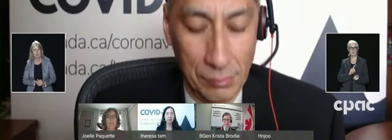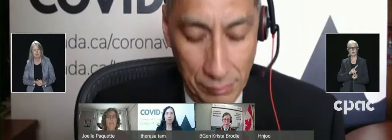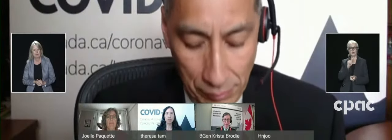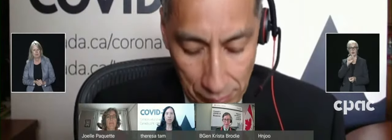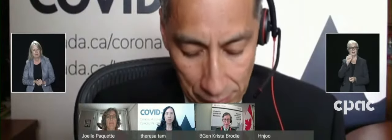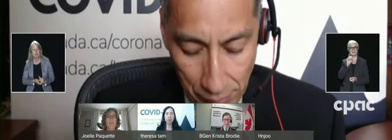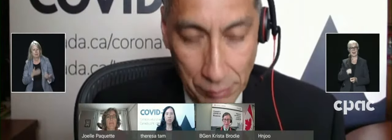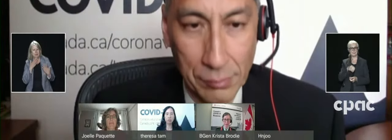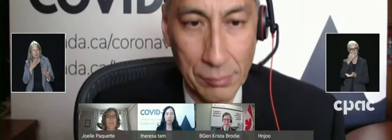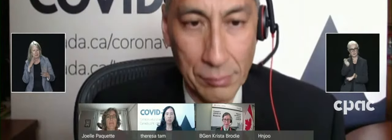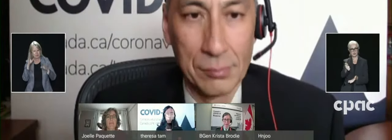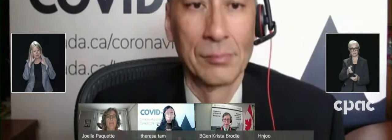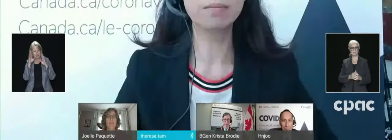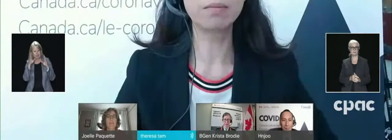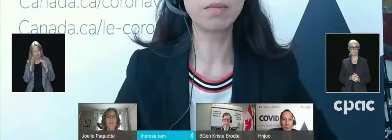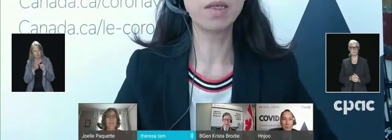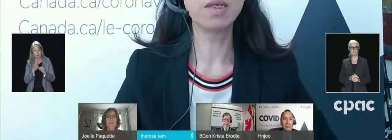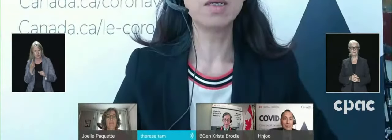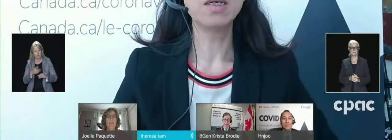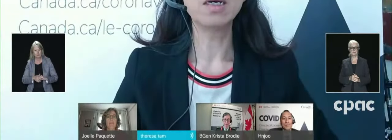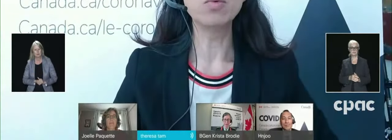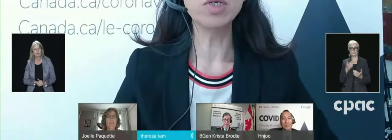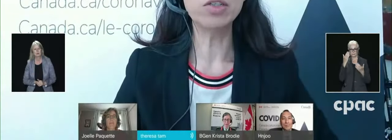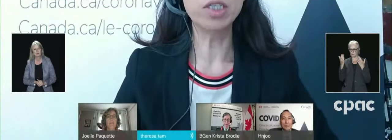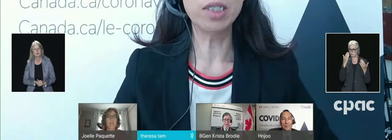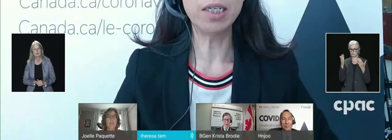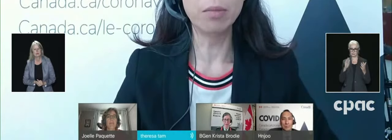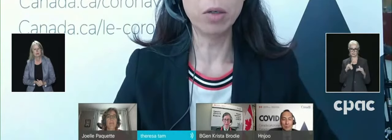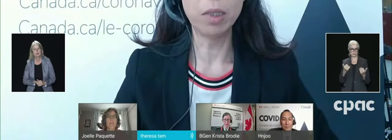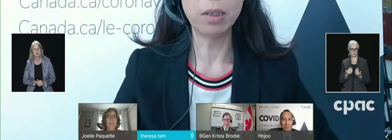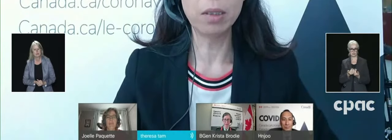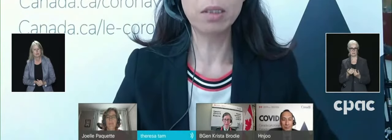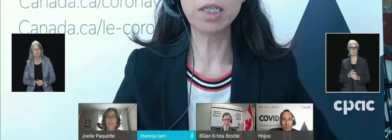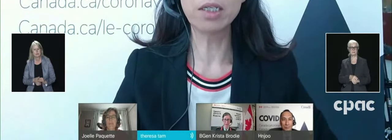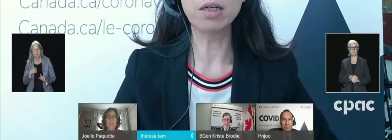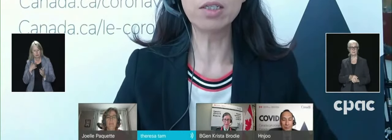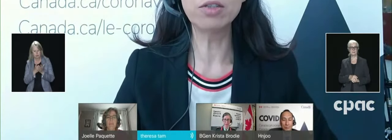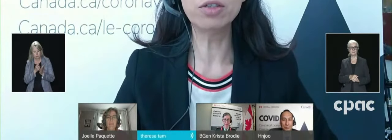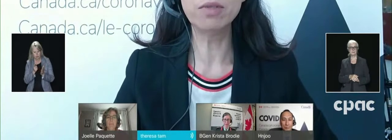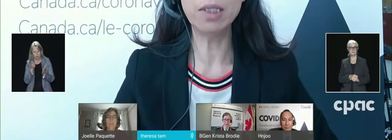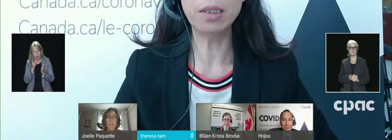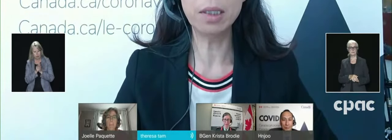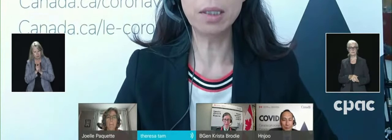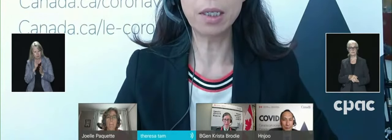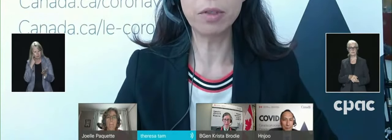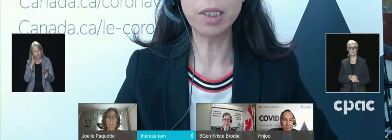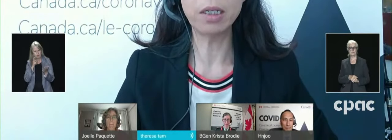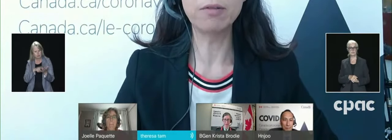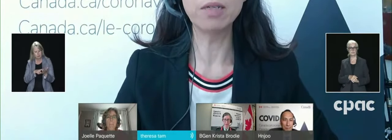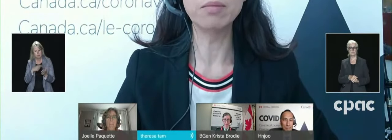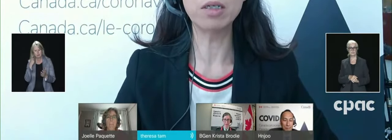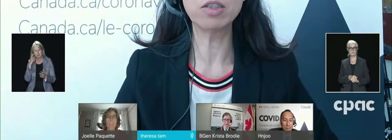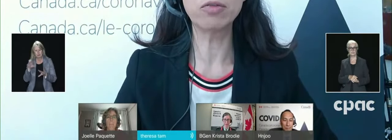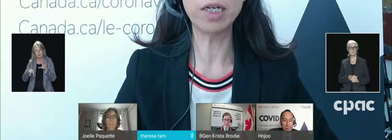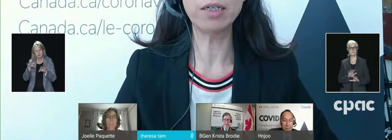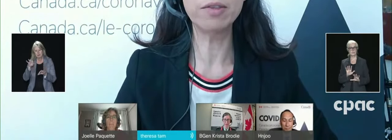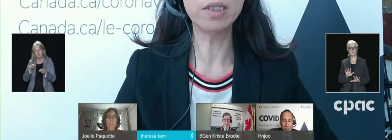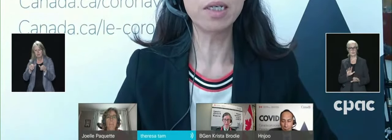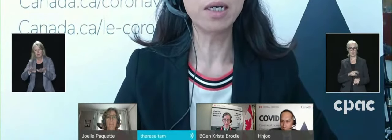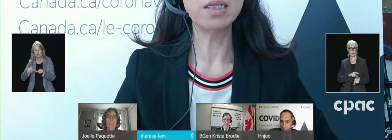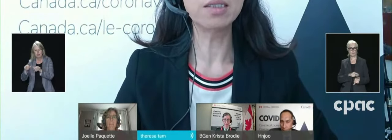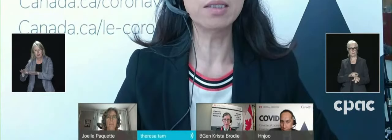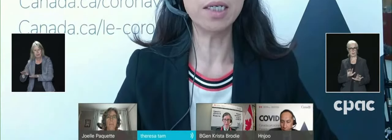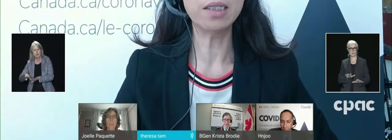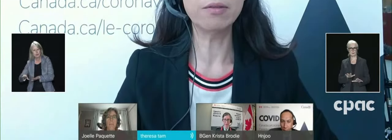Merci et bonjour à toutes et à tous. I wish to take a moment to acknowledge the recent discovery of unmarked